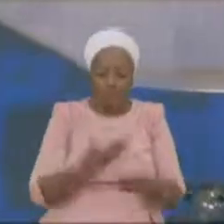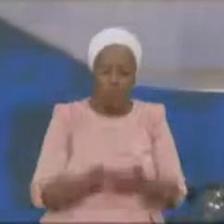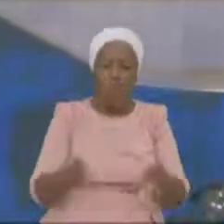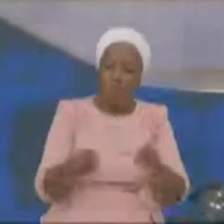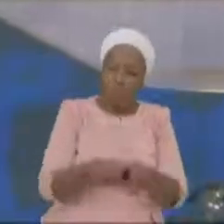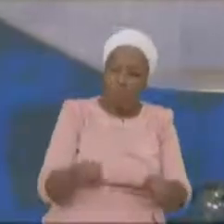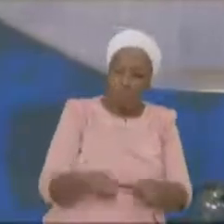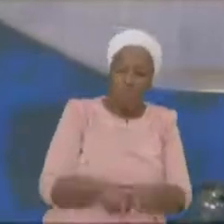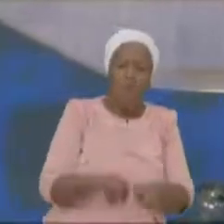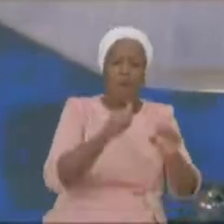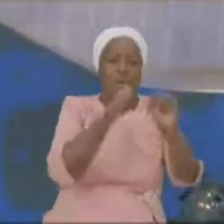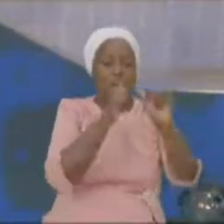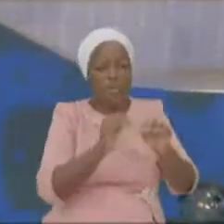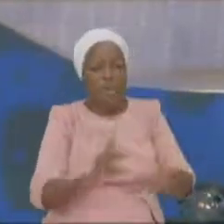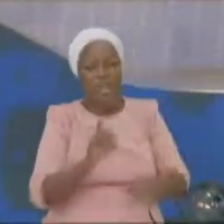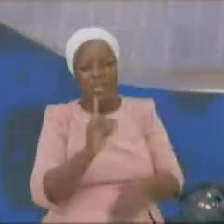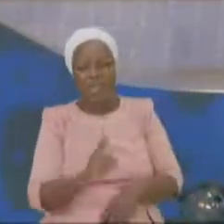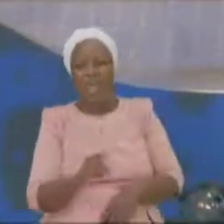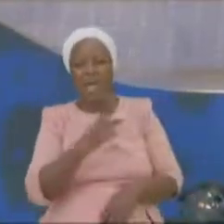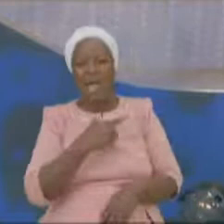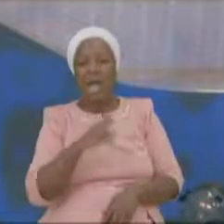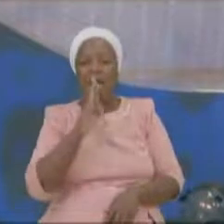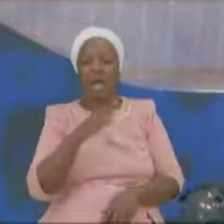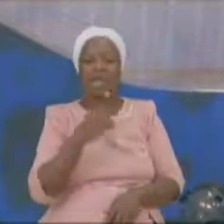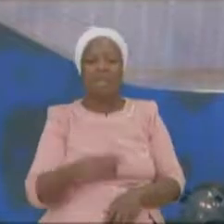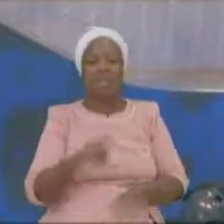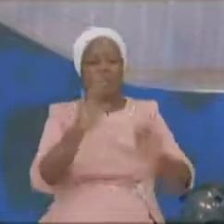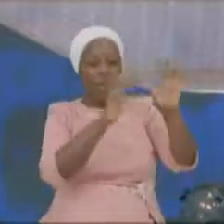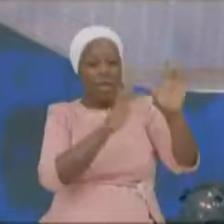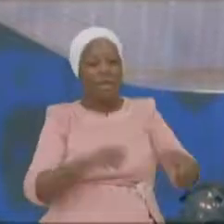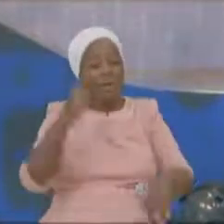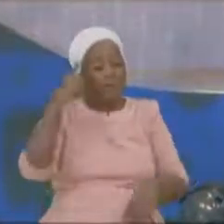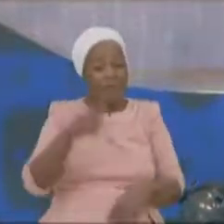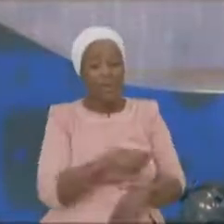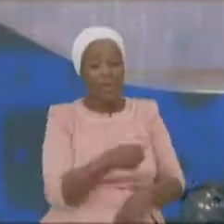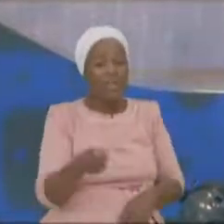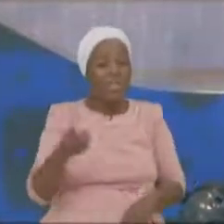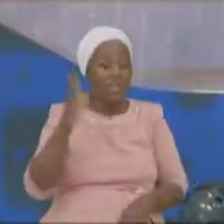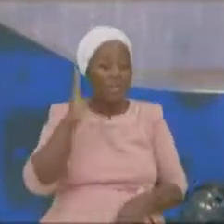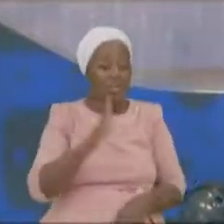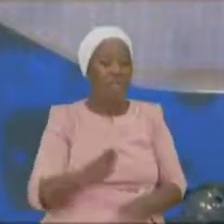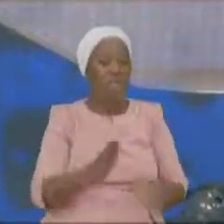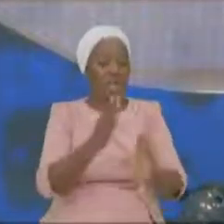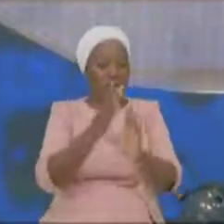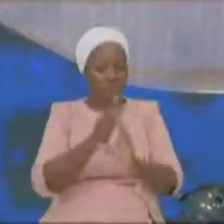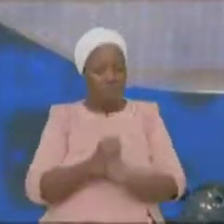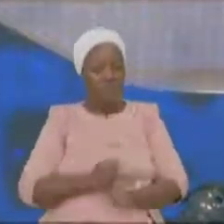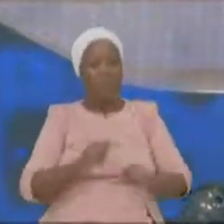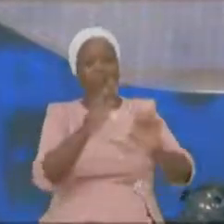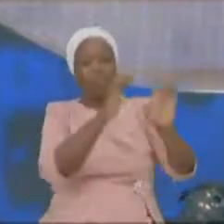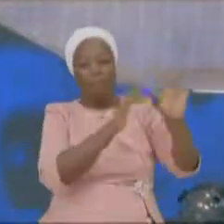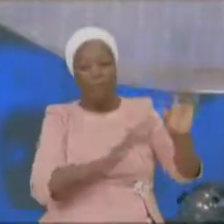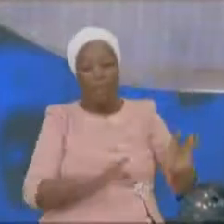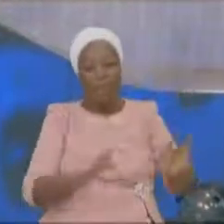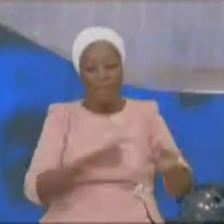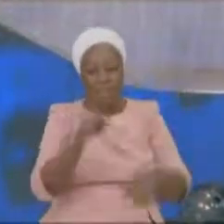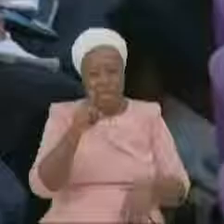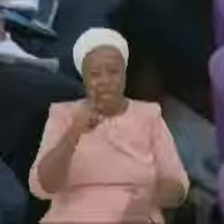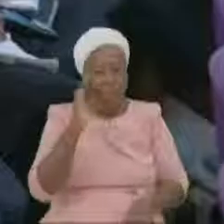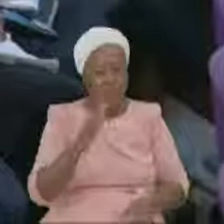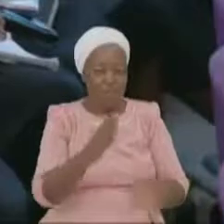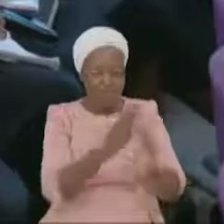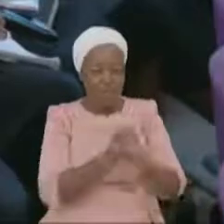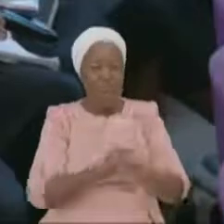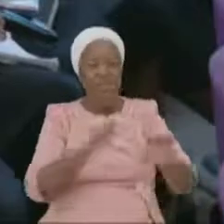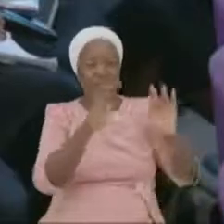well. Blessed and the merciful, for they shall obtain mercy. you'll obtain